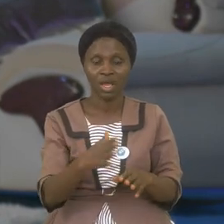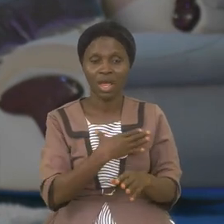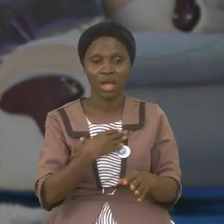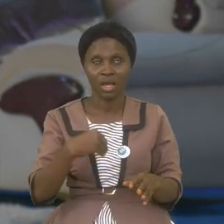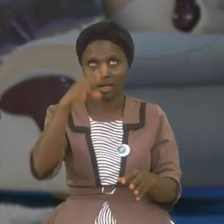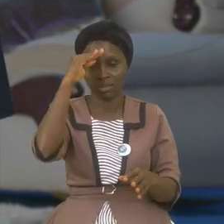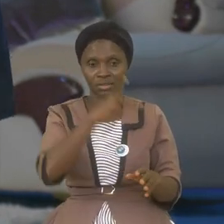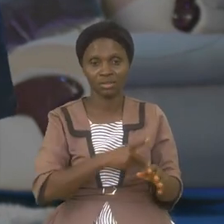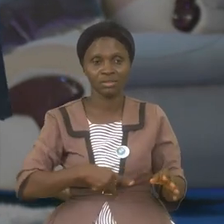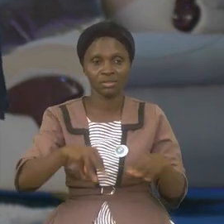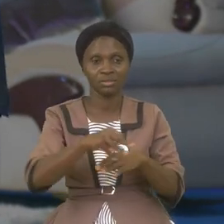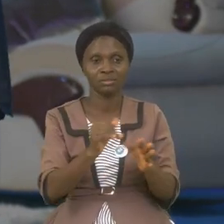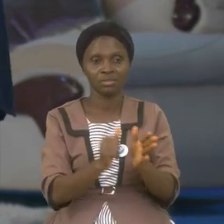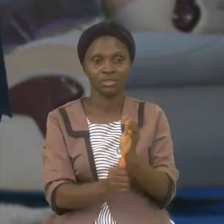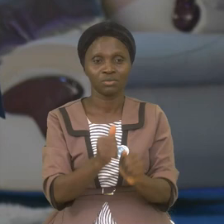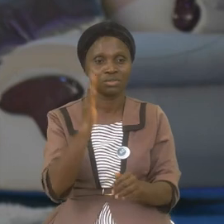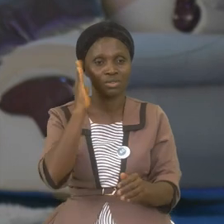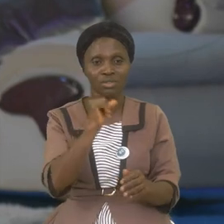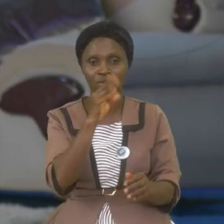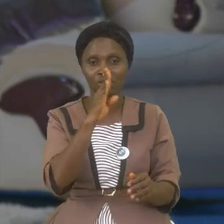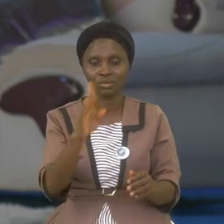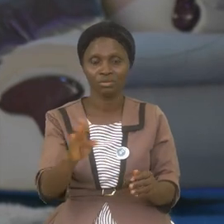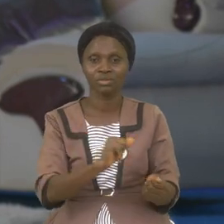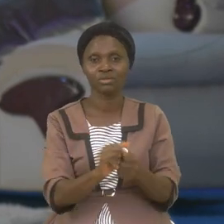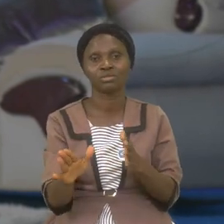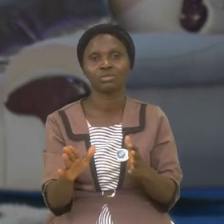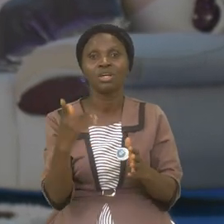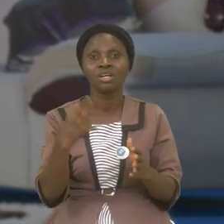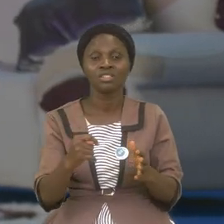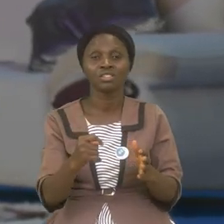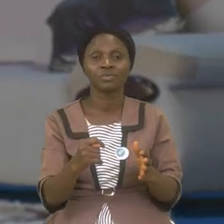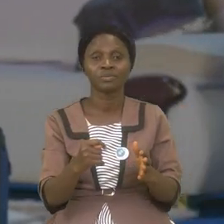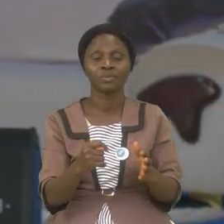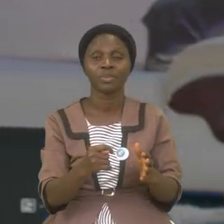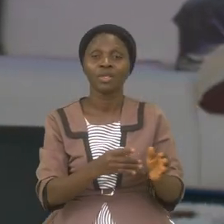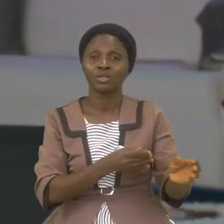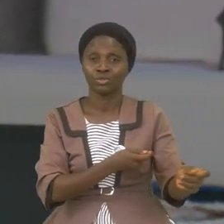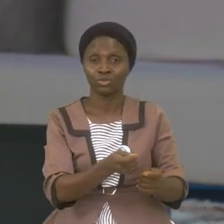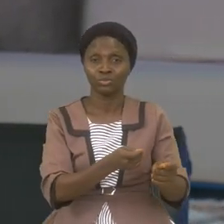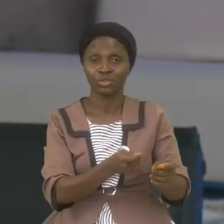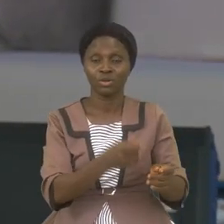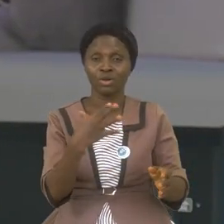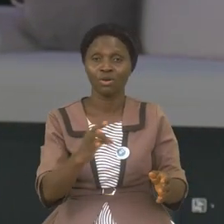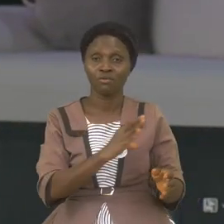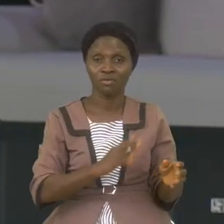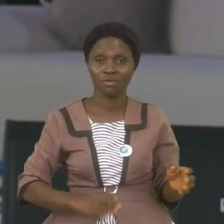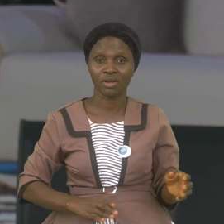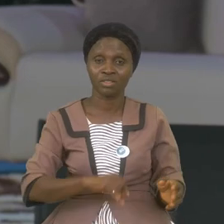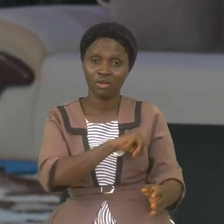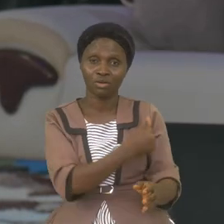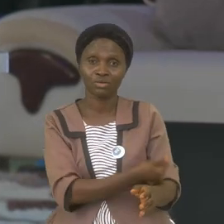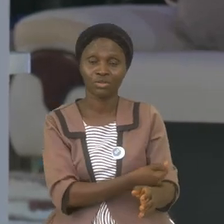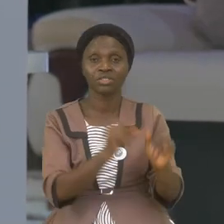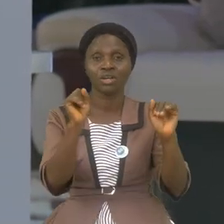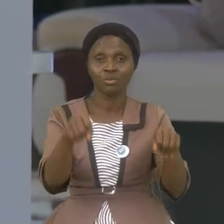The dominion of Christ, the power of Christ, the authority of Christ, the